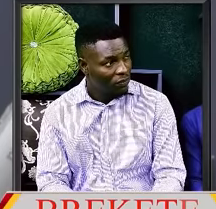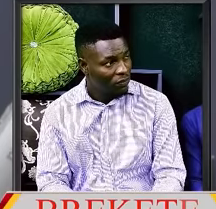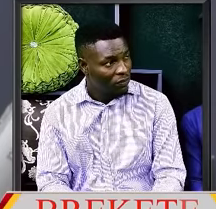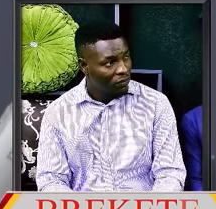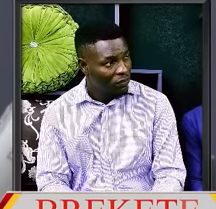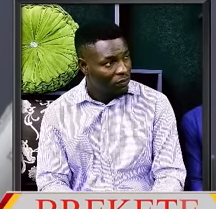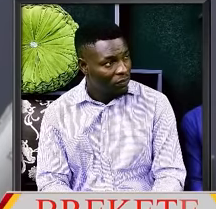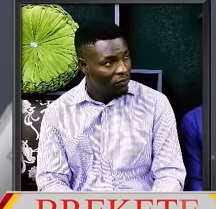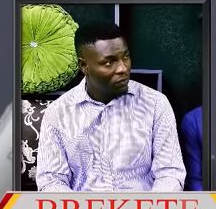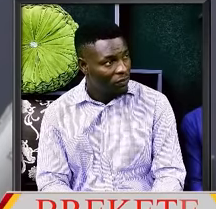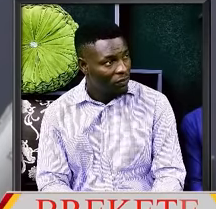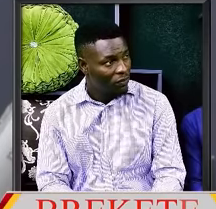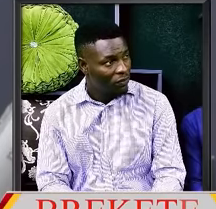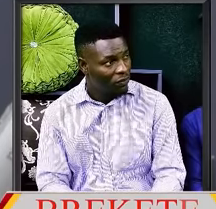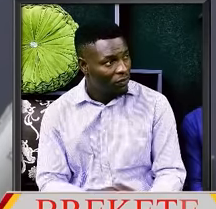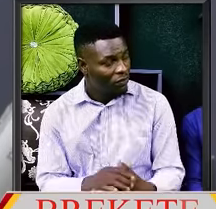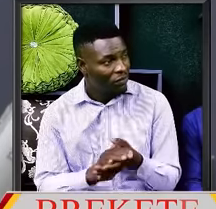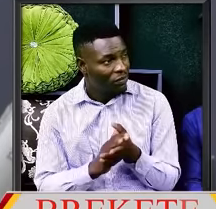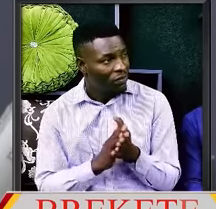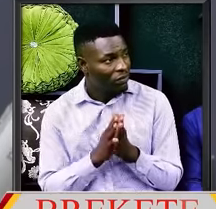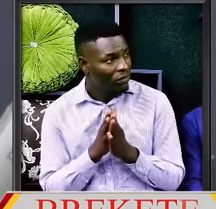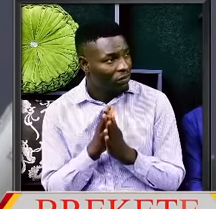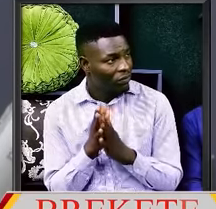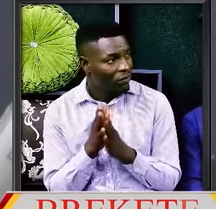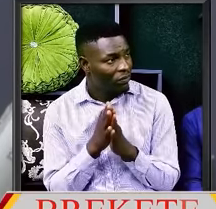you mean say your son, 27-year-old boy,